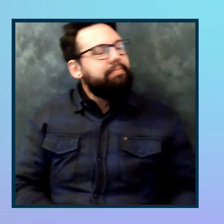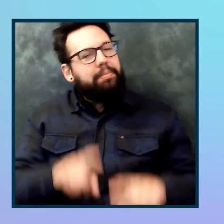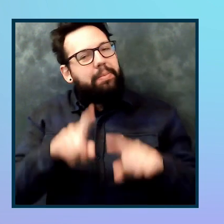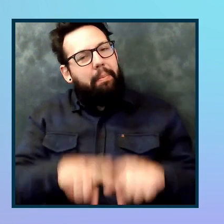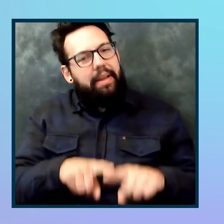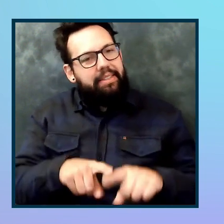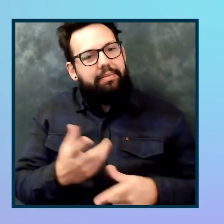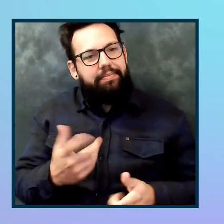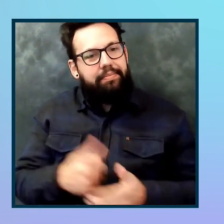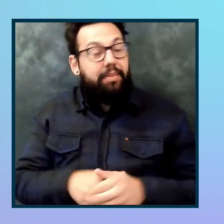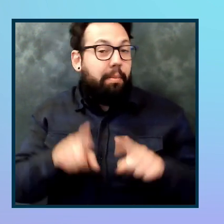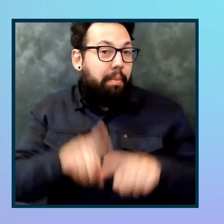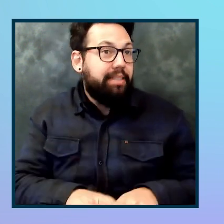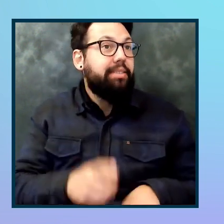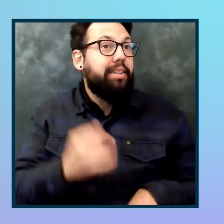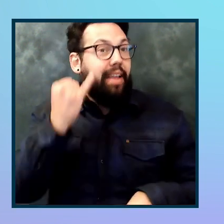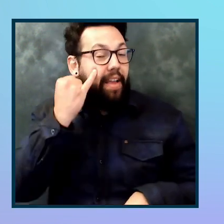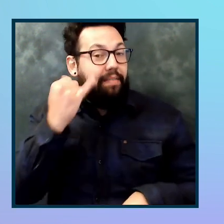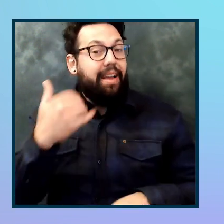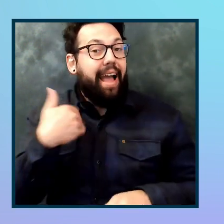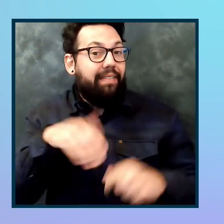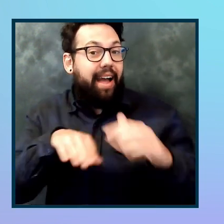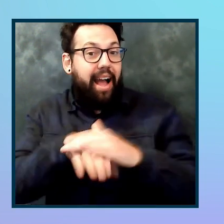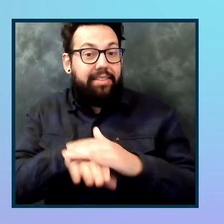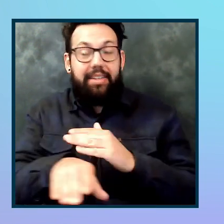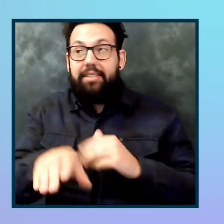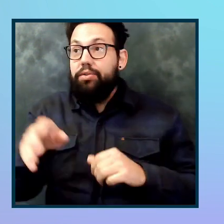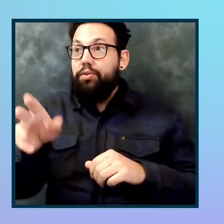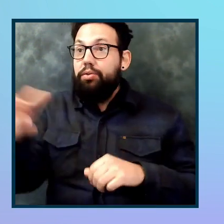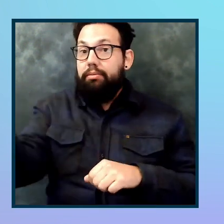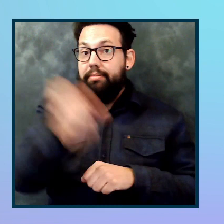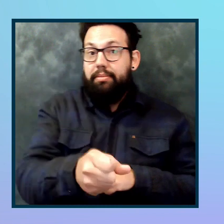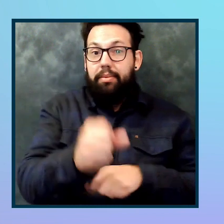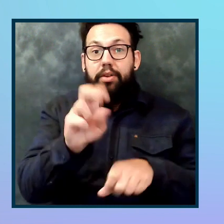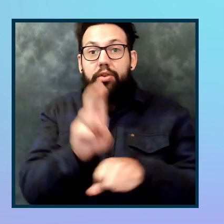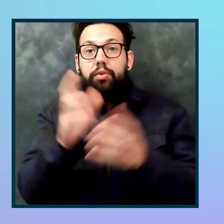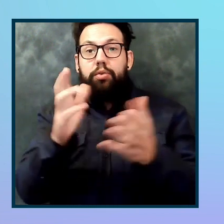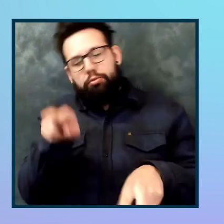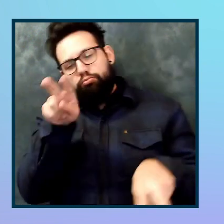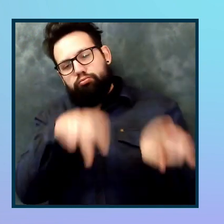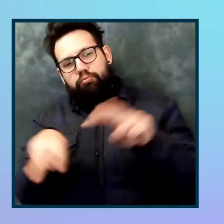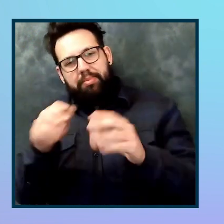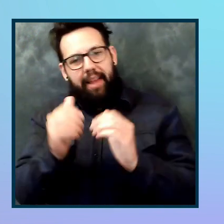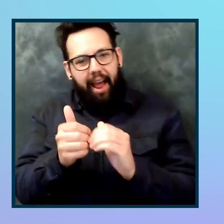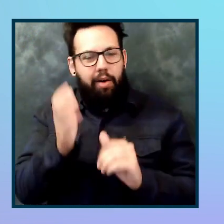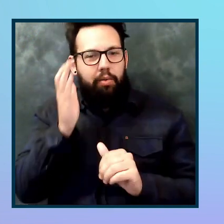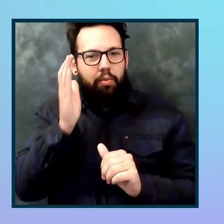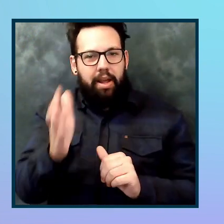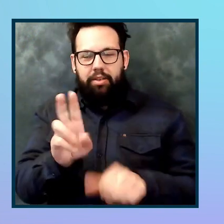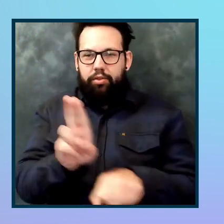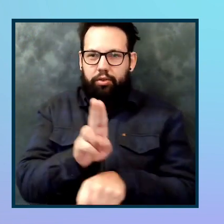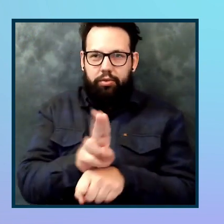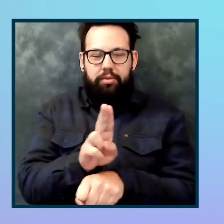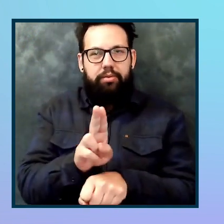you have access to a user that you can go through and listen to them using the screen reader, listen to the pace of the screen